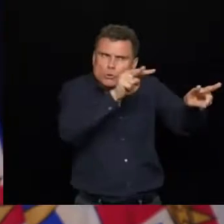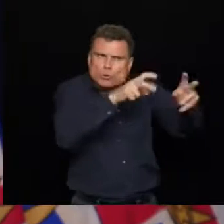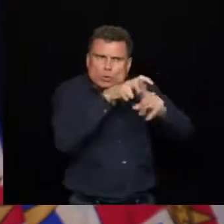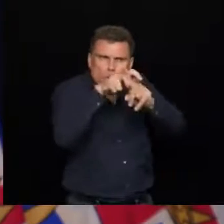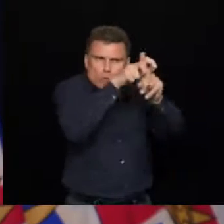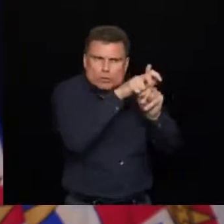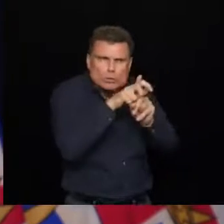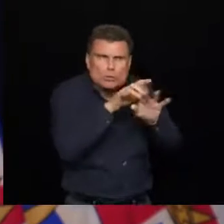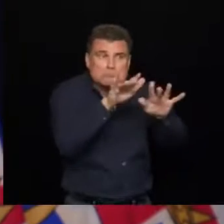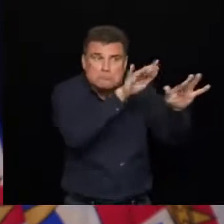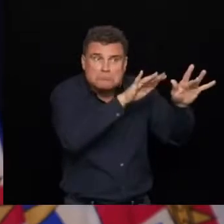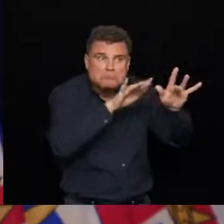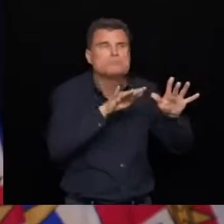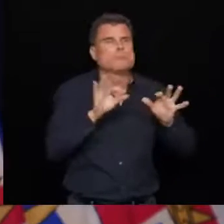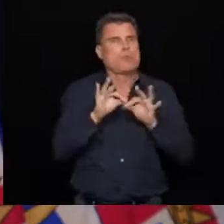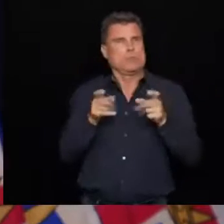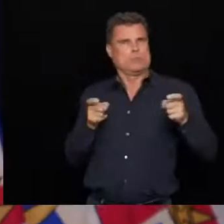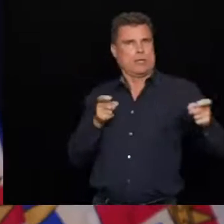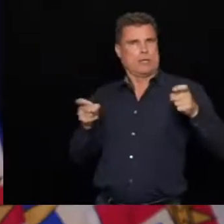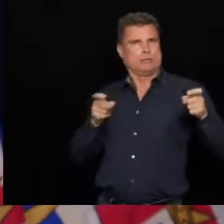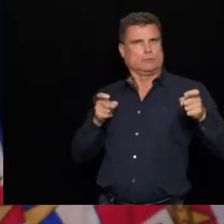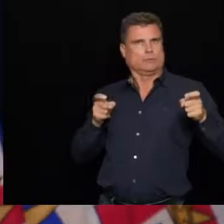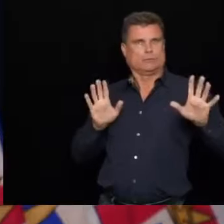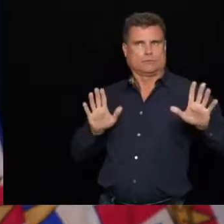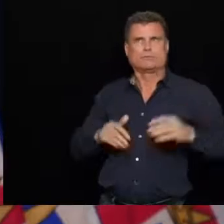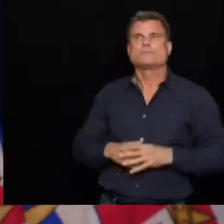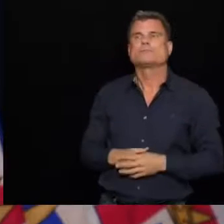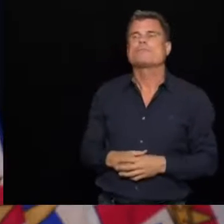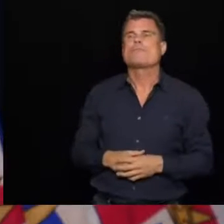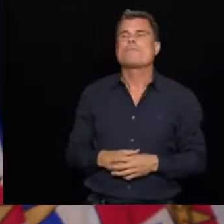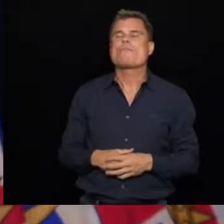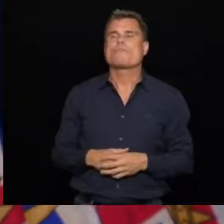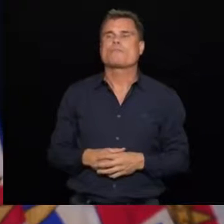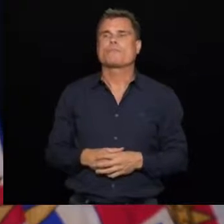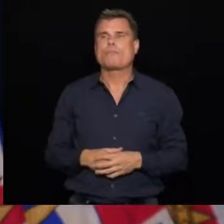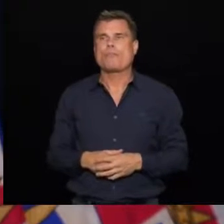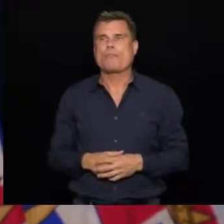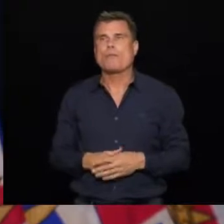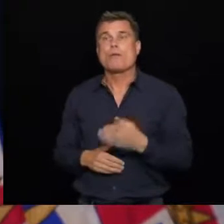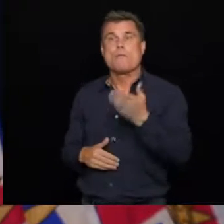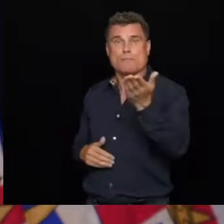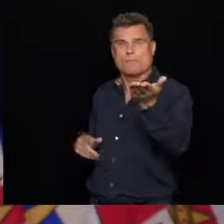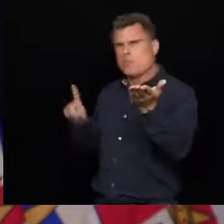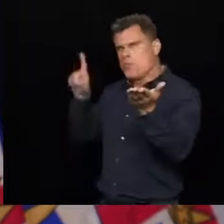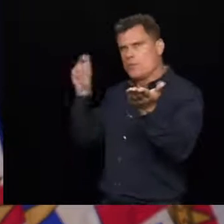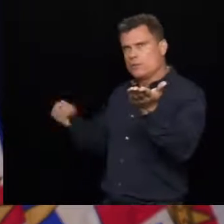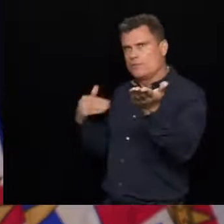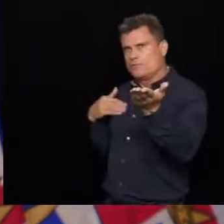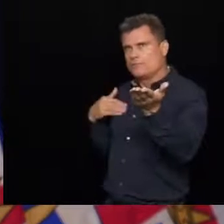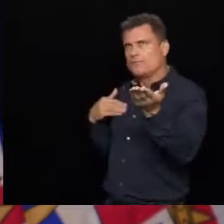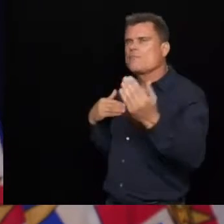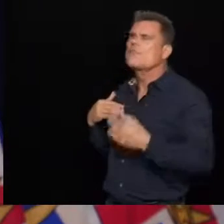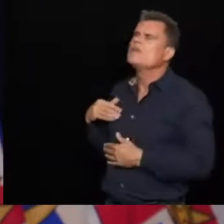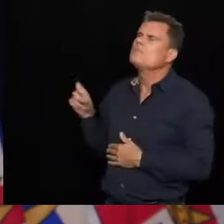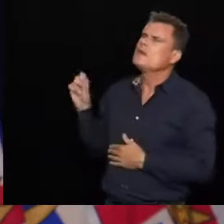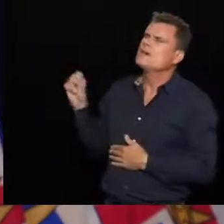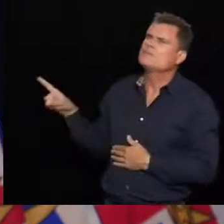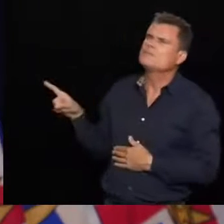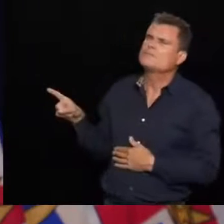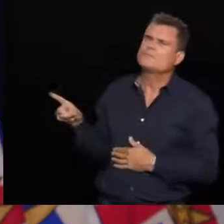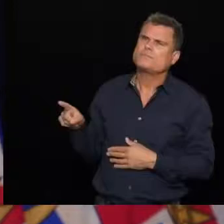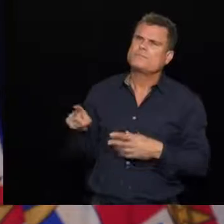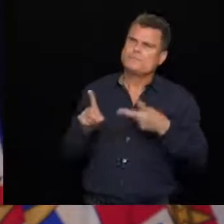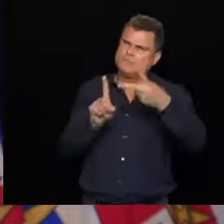Hi, thank you so much for taking my question. I would just be interested in knowing the circumstances around the second death in Northern